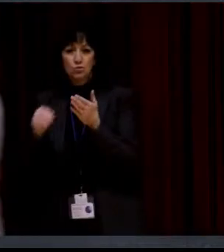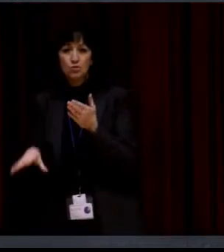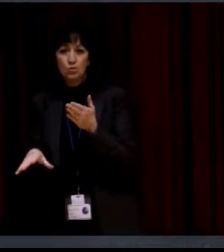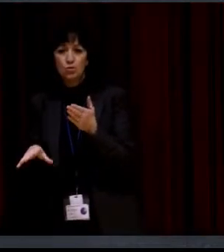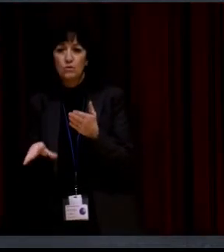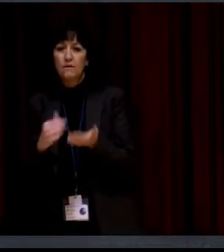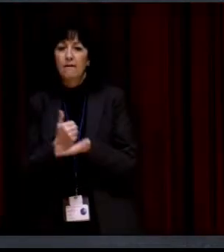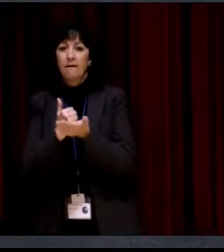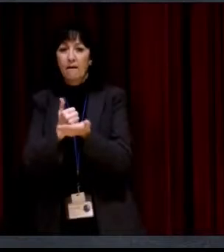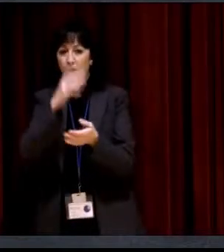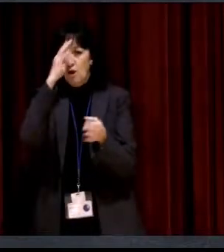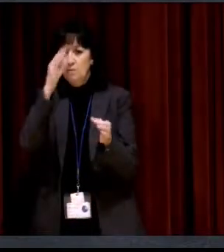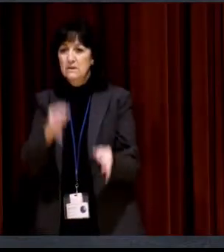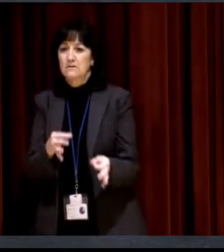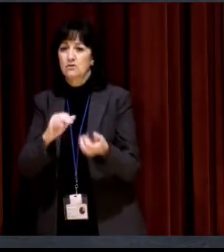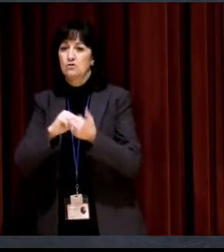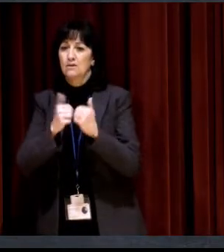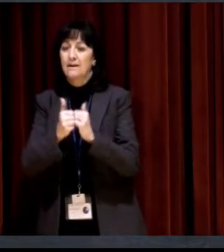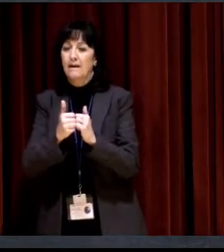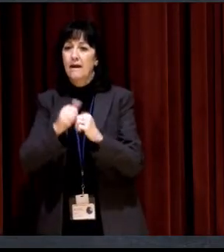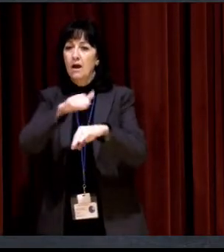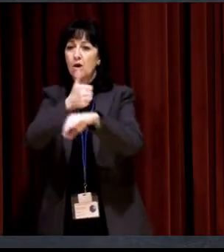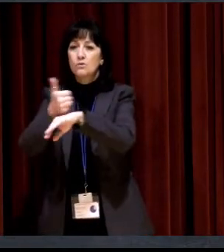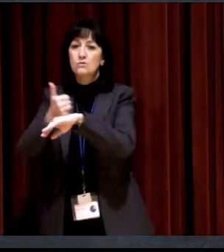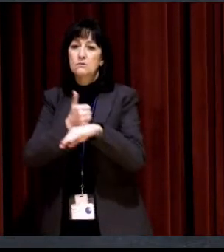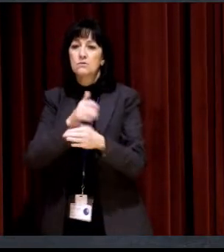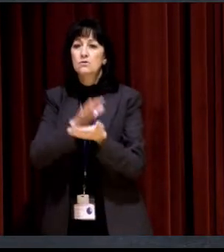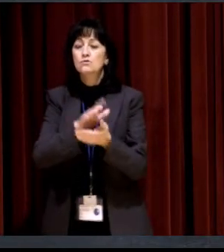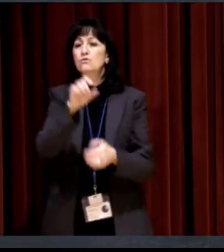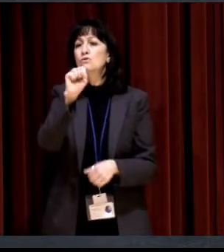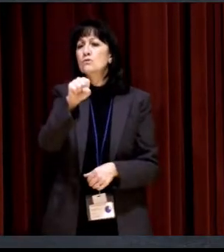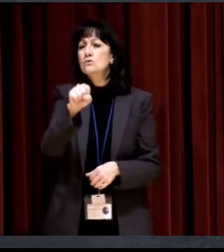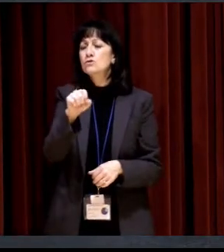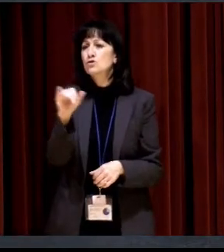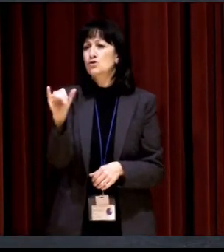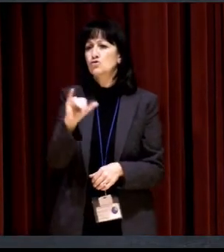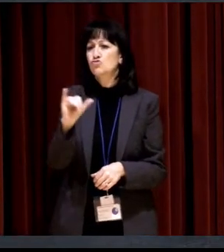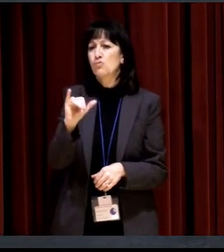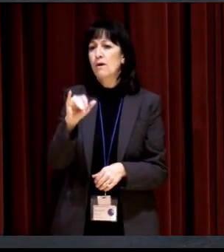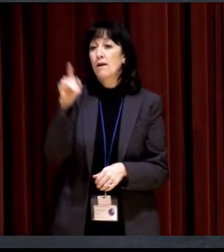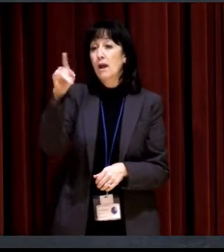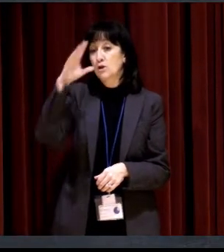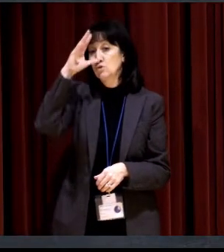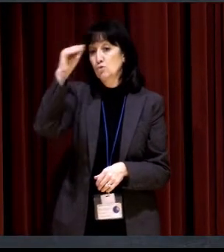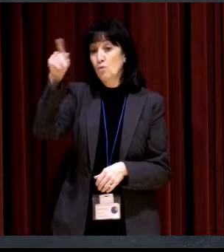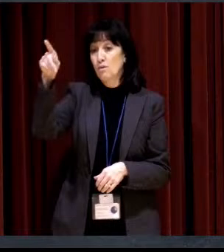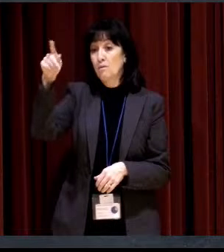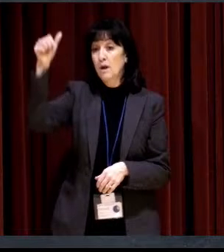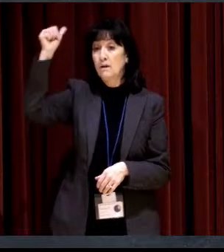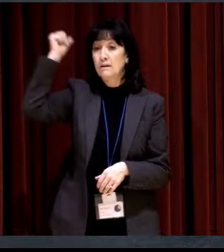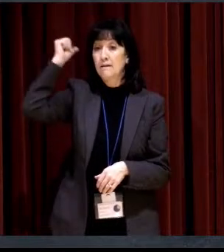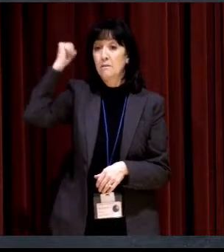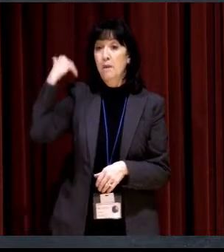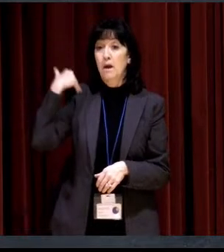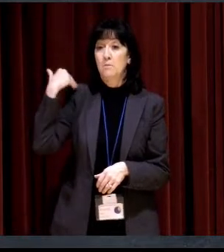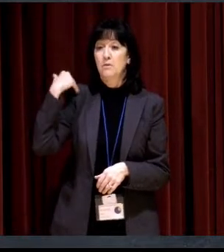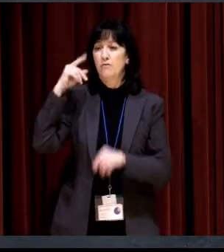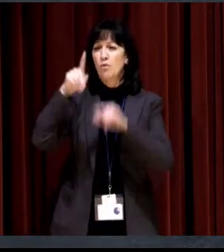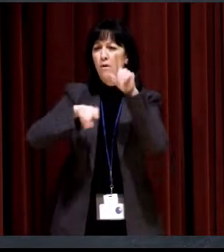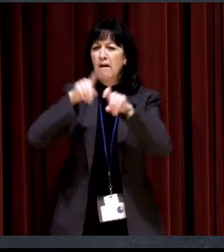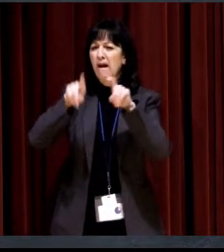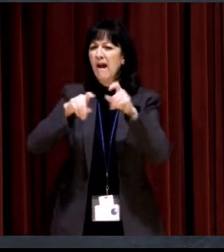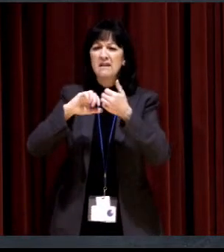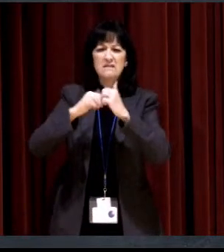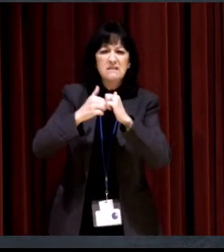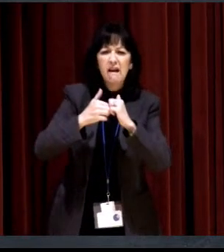schools reflective of community desires. And so much like the gentleman in the back, how would those community councils be staffed? Like who would